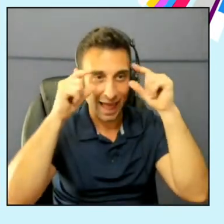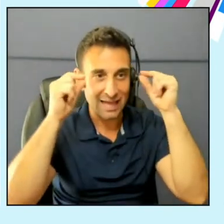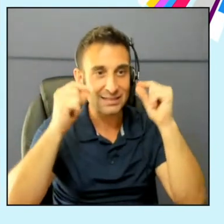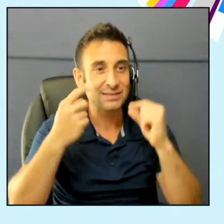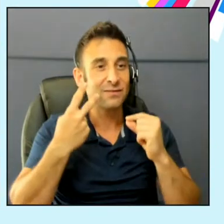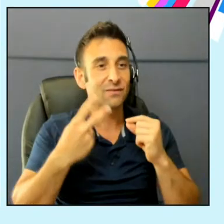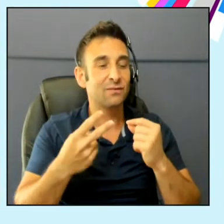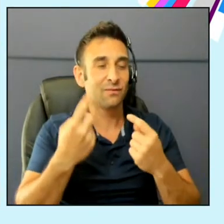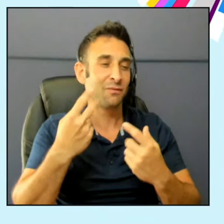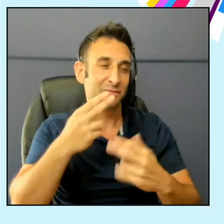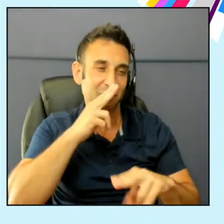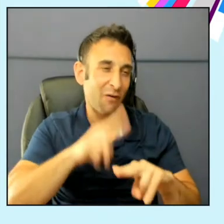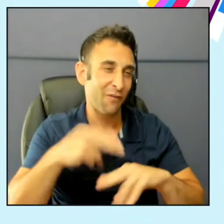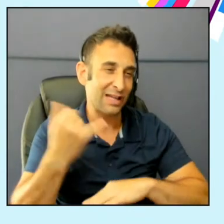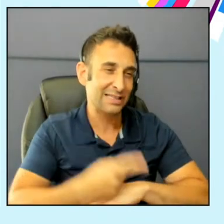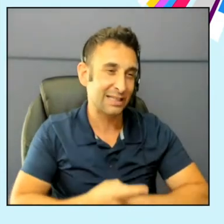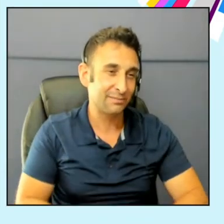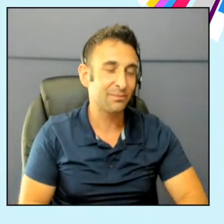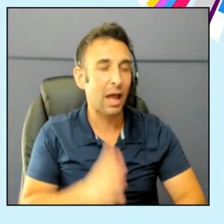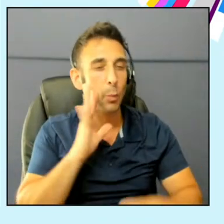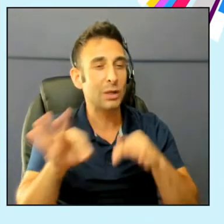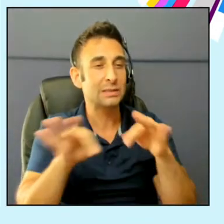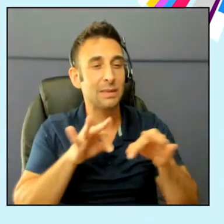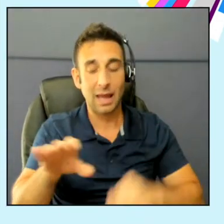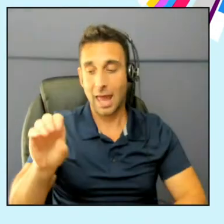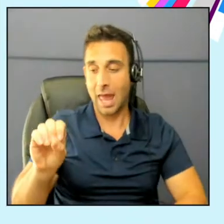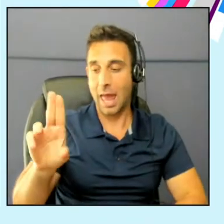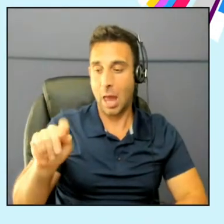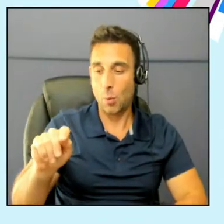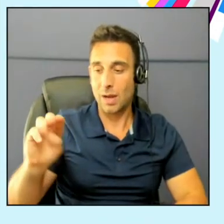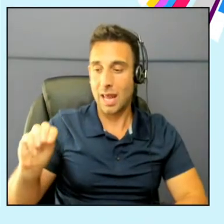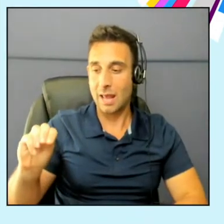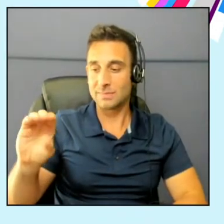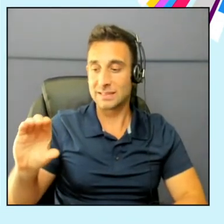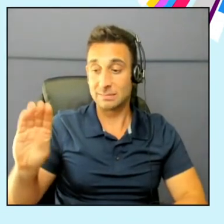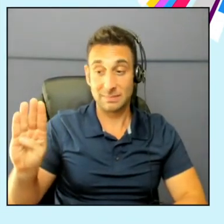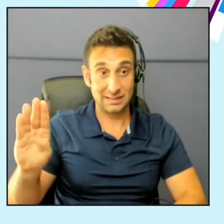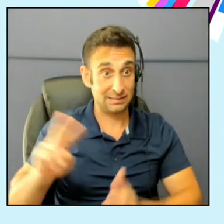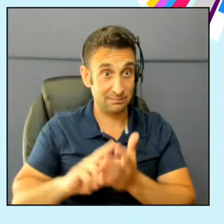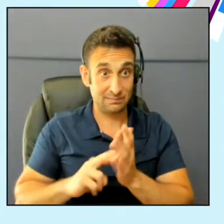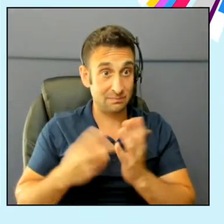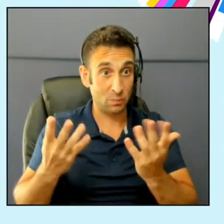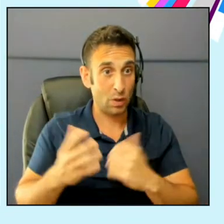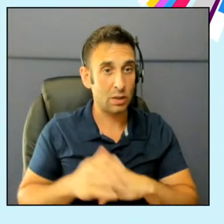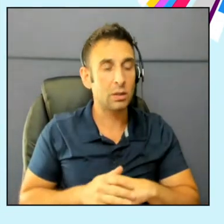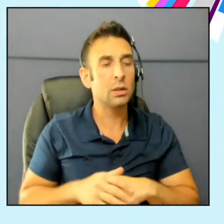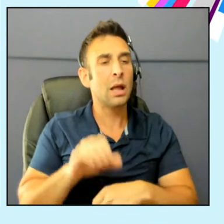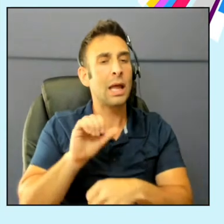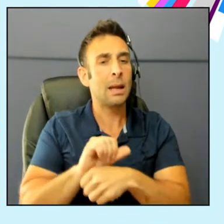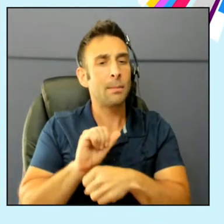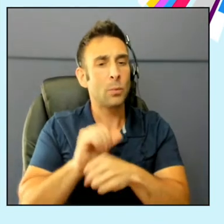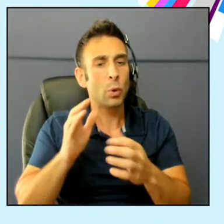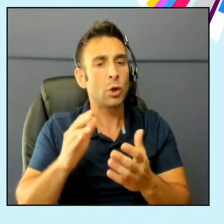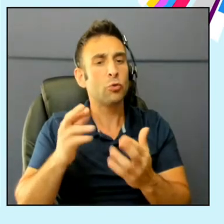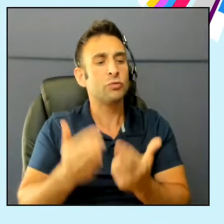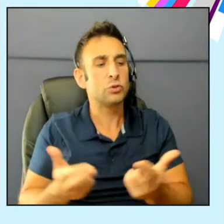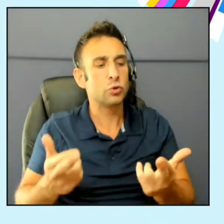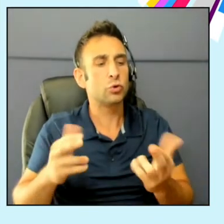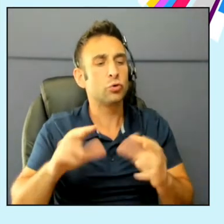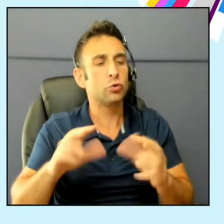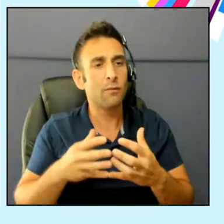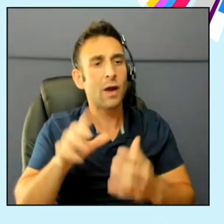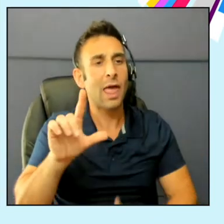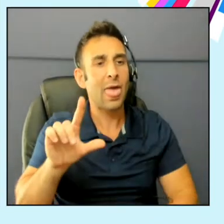So let me tell you a little bit about Out at MCB. Out at MCB is an employee resource group for LGBTQIA